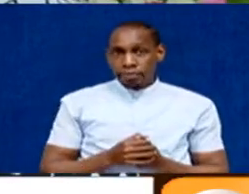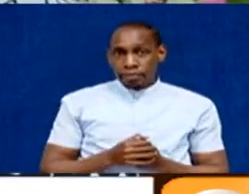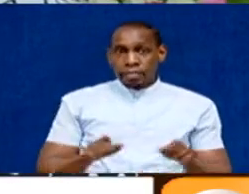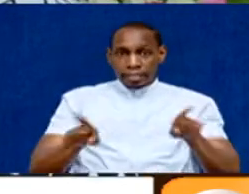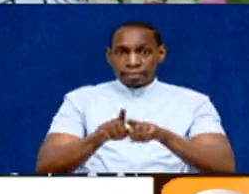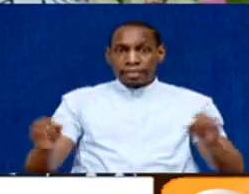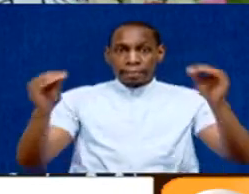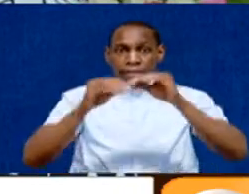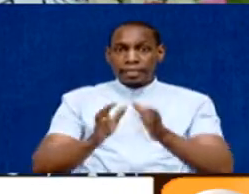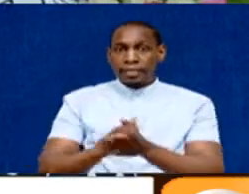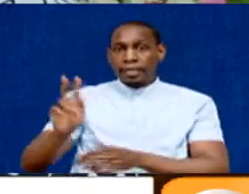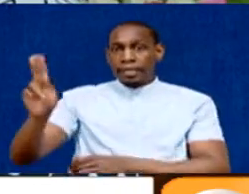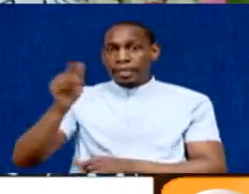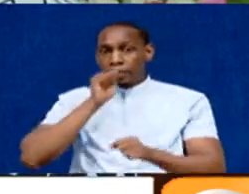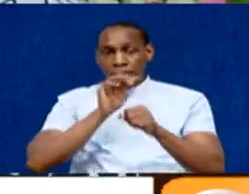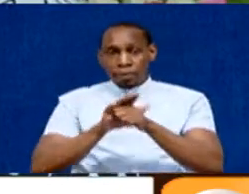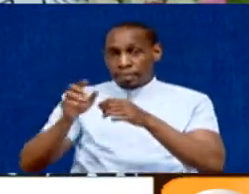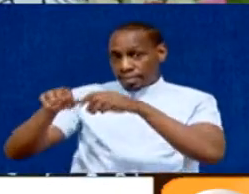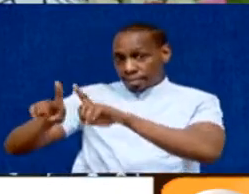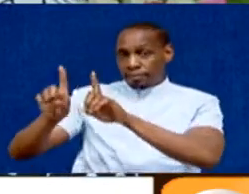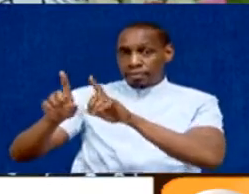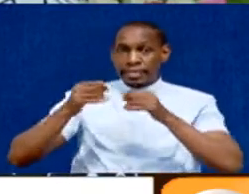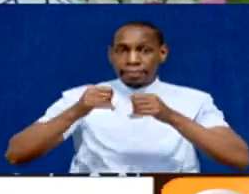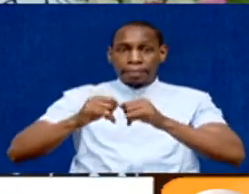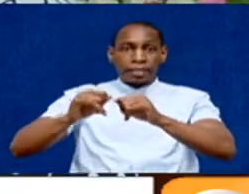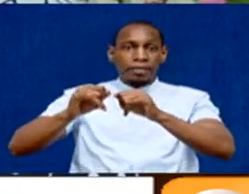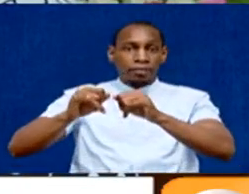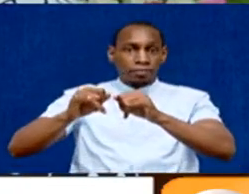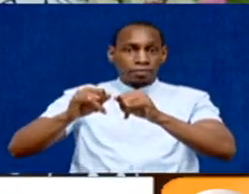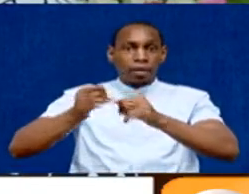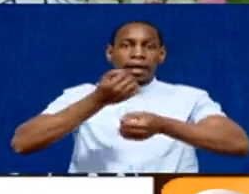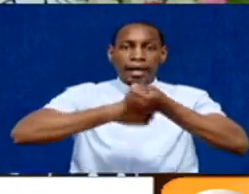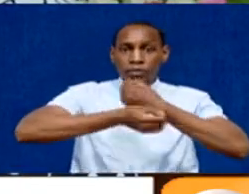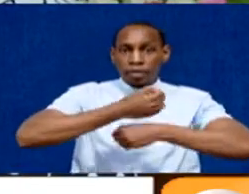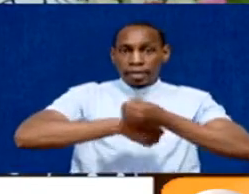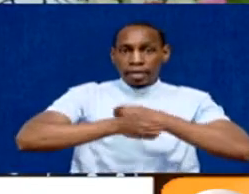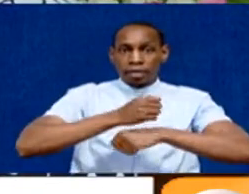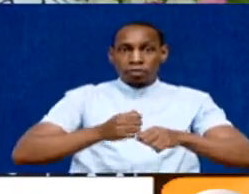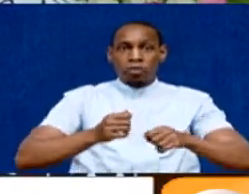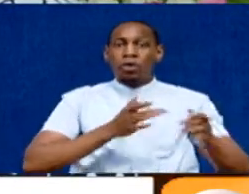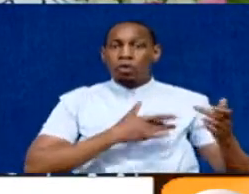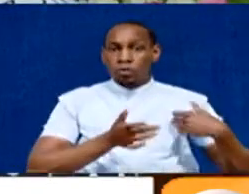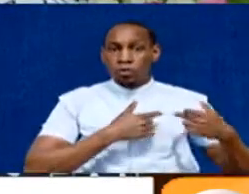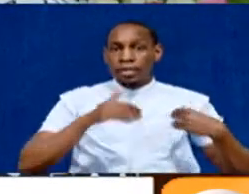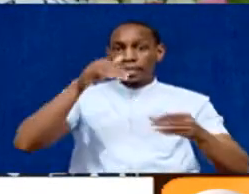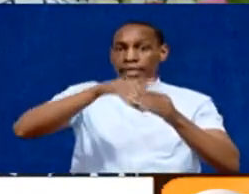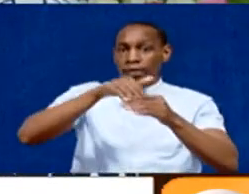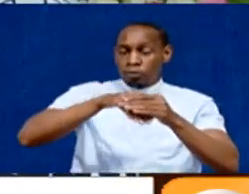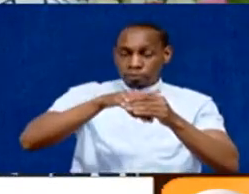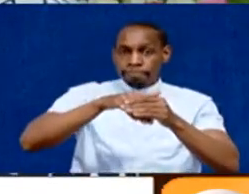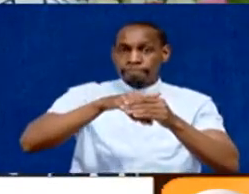that summit, Kenya committed itself to implement action relating to